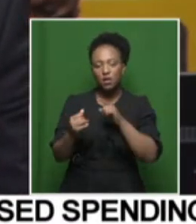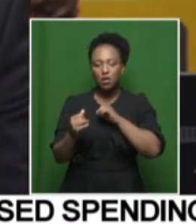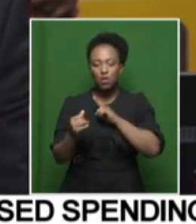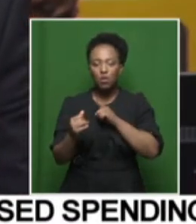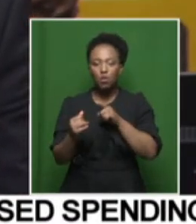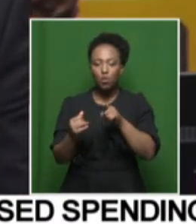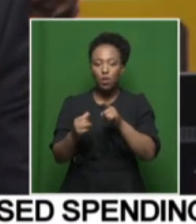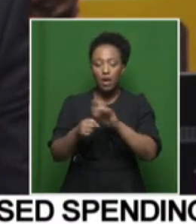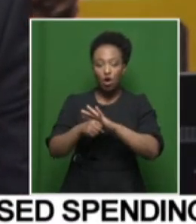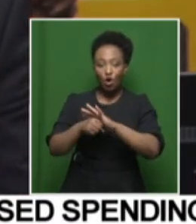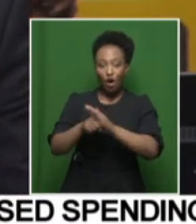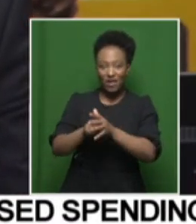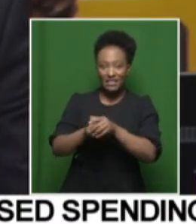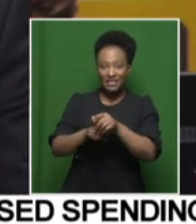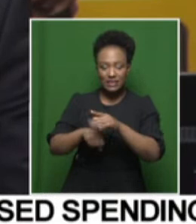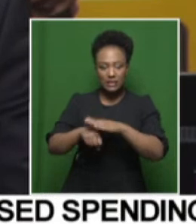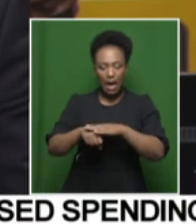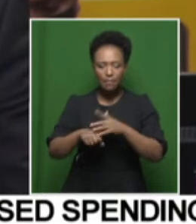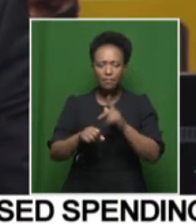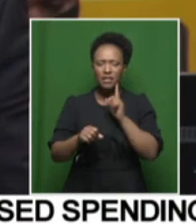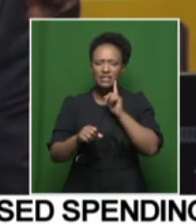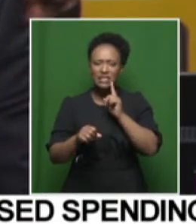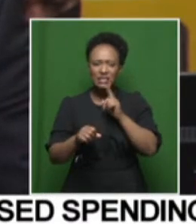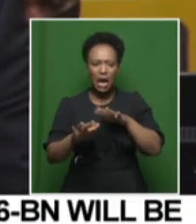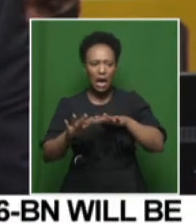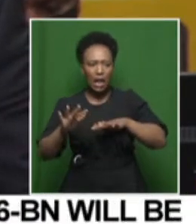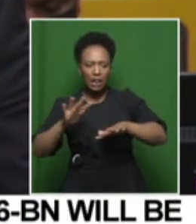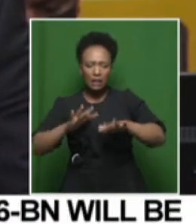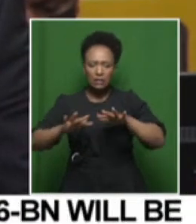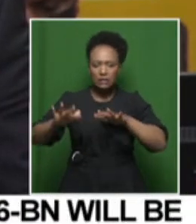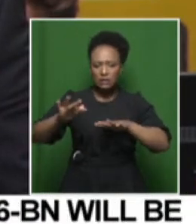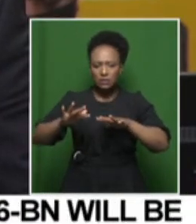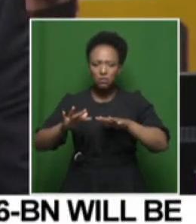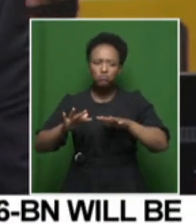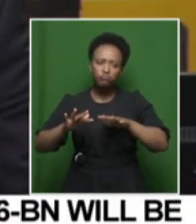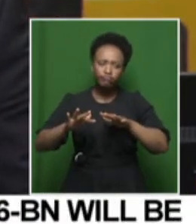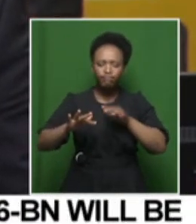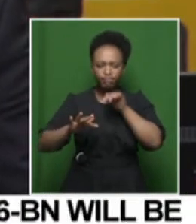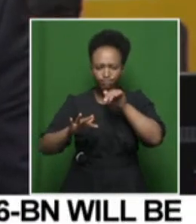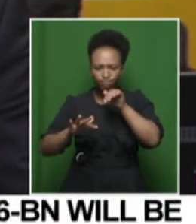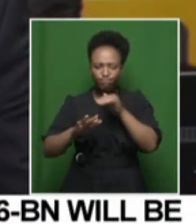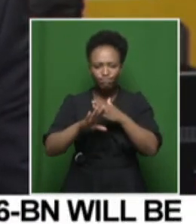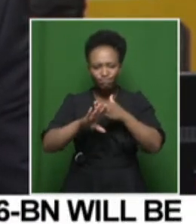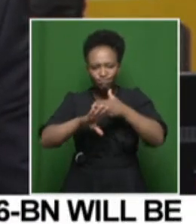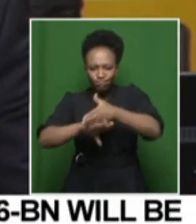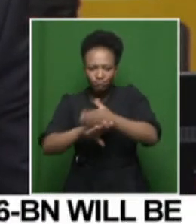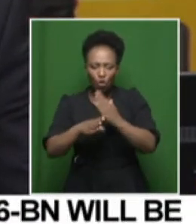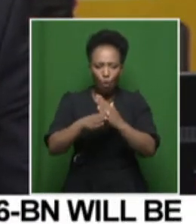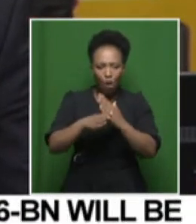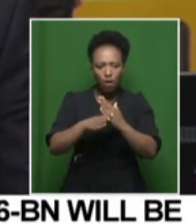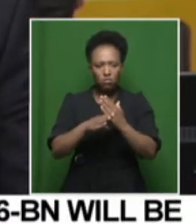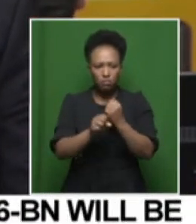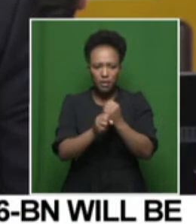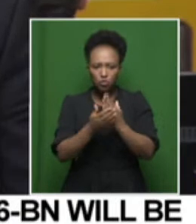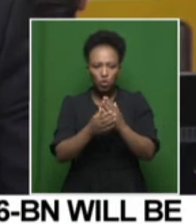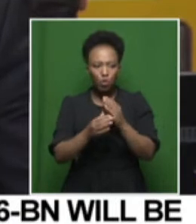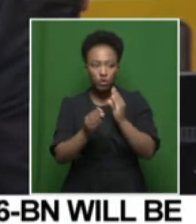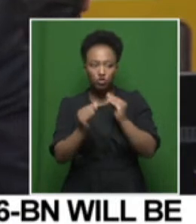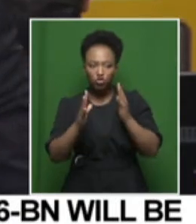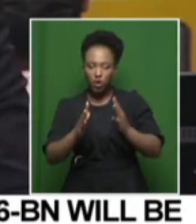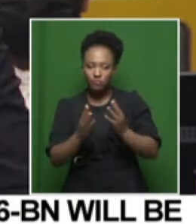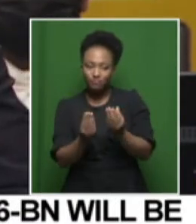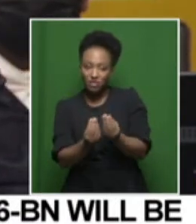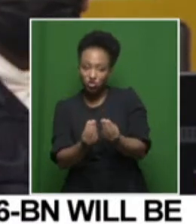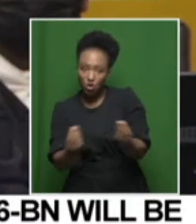our teachers had to make tremendous sacrifices to ensure that our children get educated. Equally, our